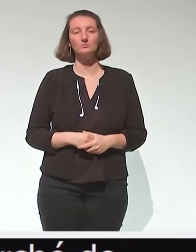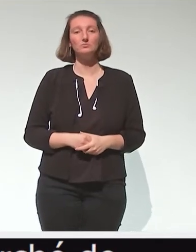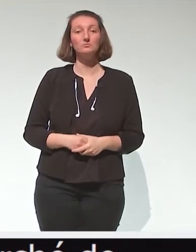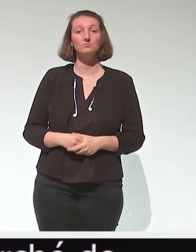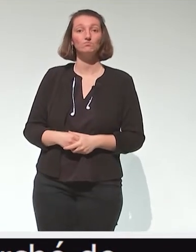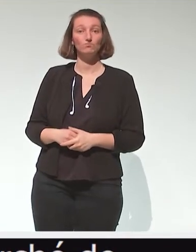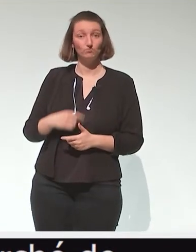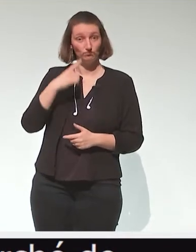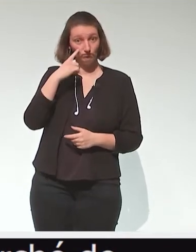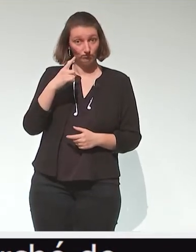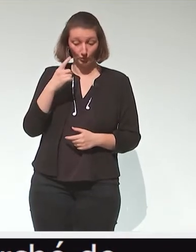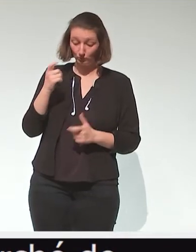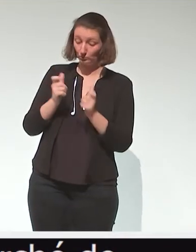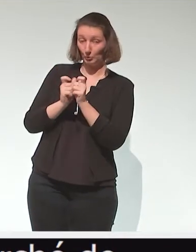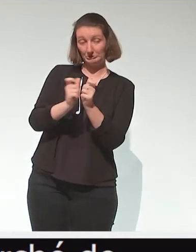This applies